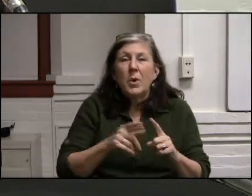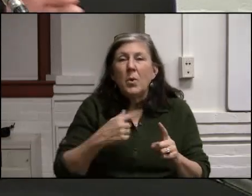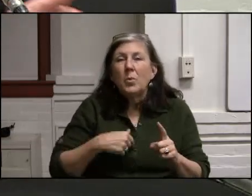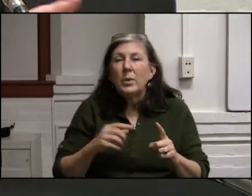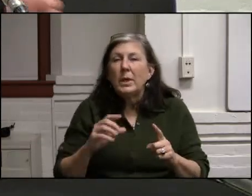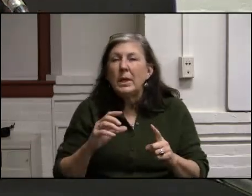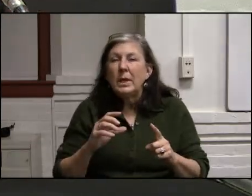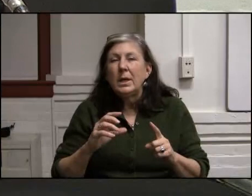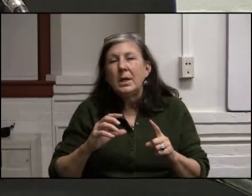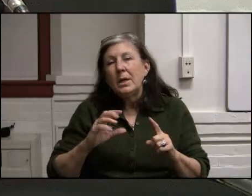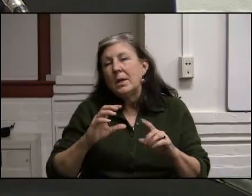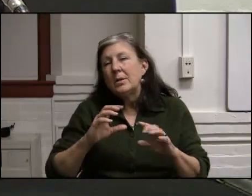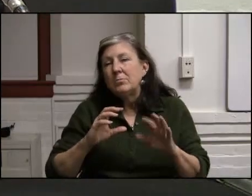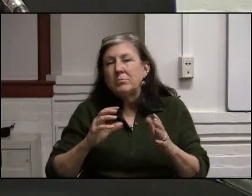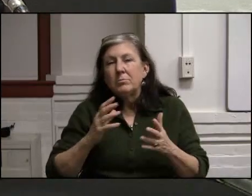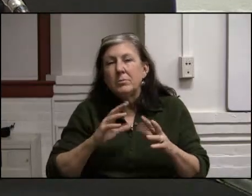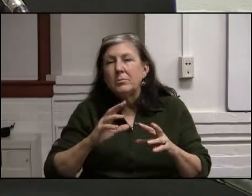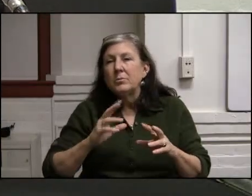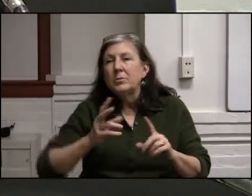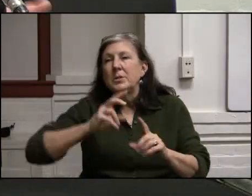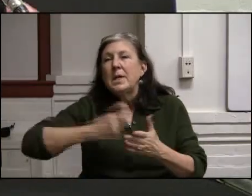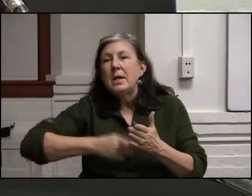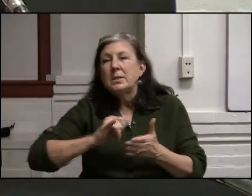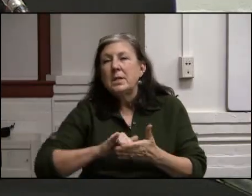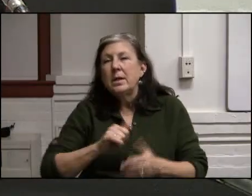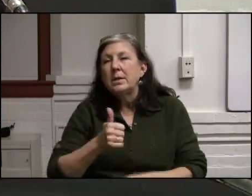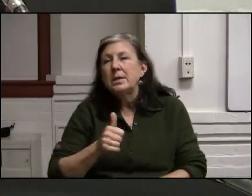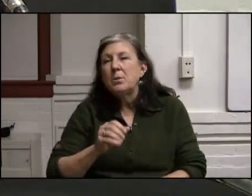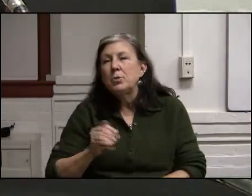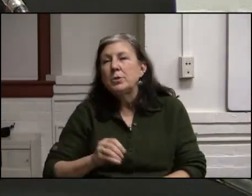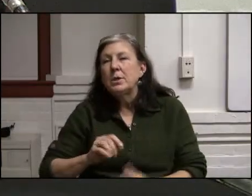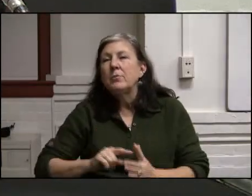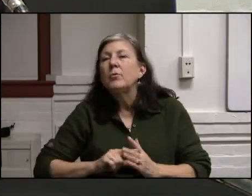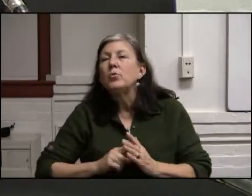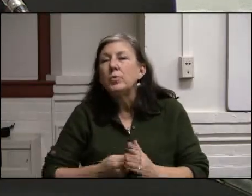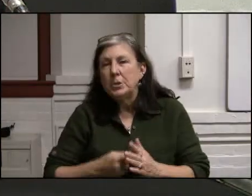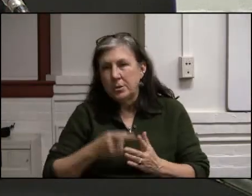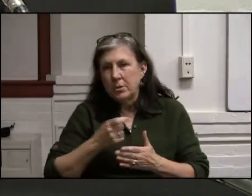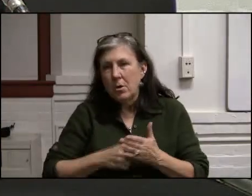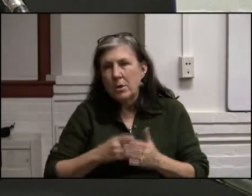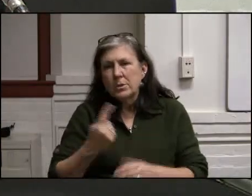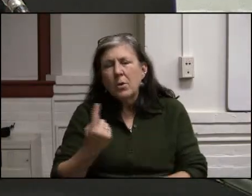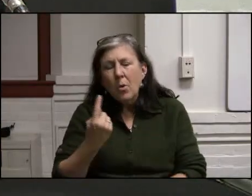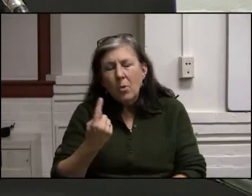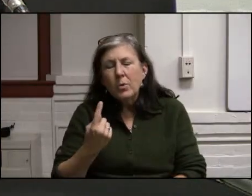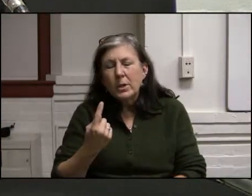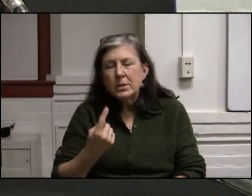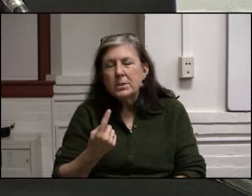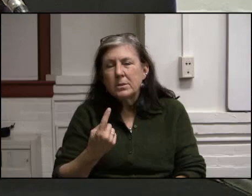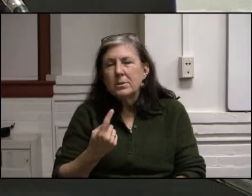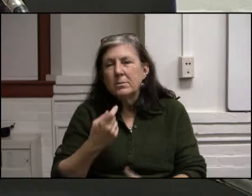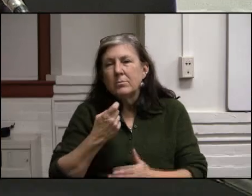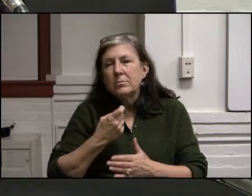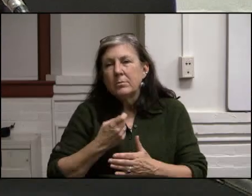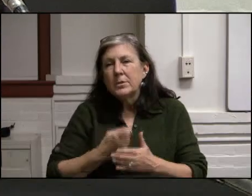10% of its original cost. So there's always a value placed on the